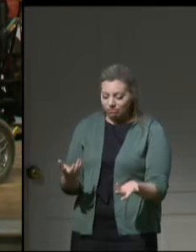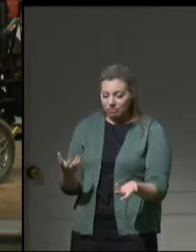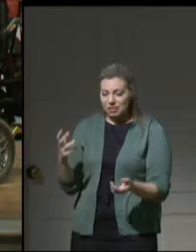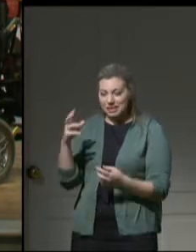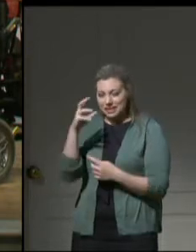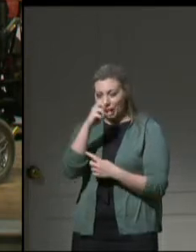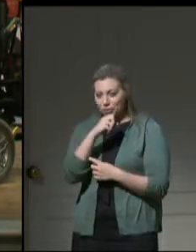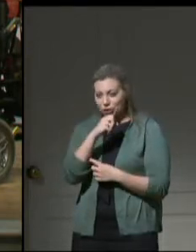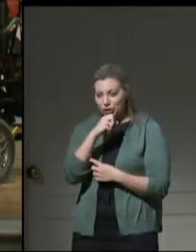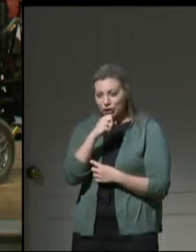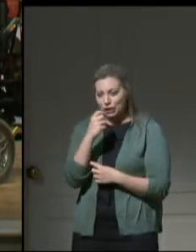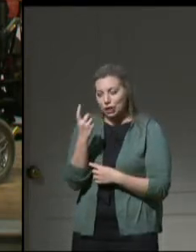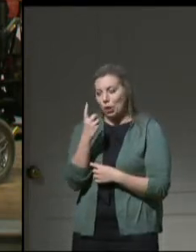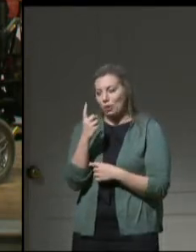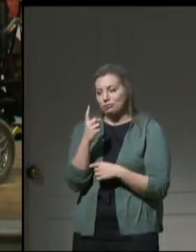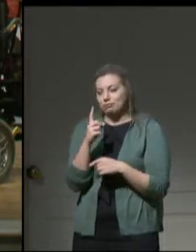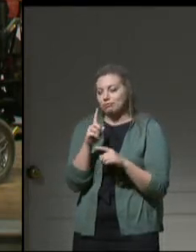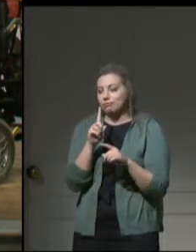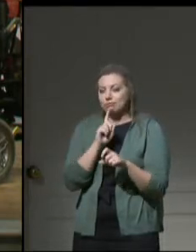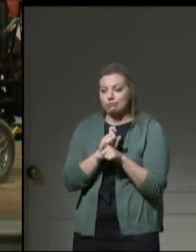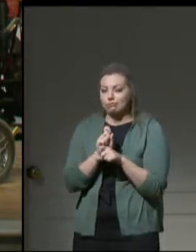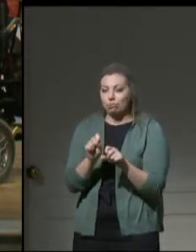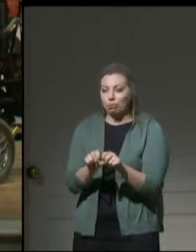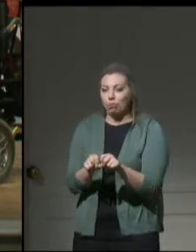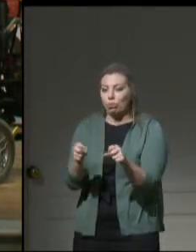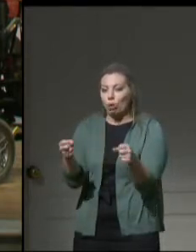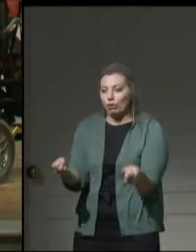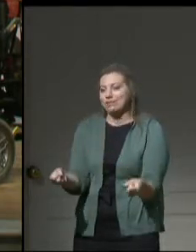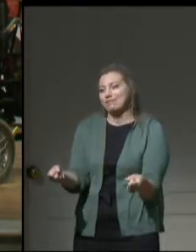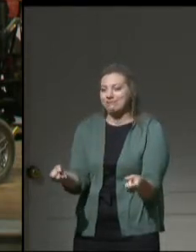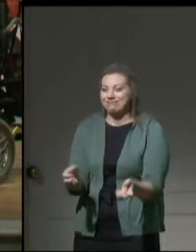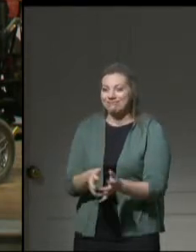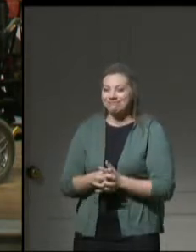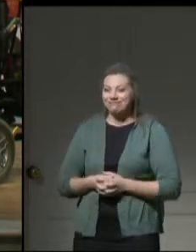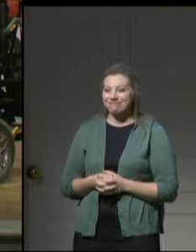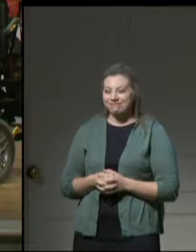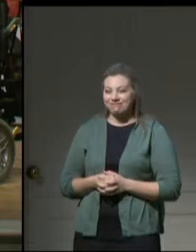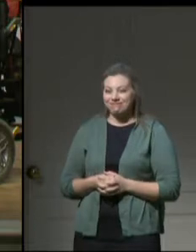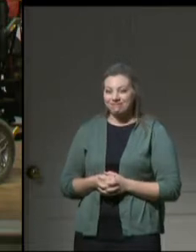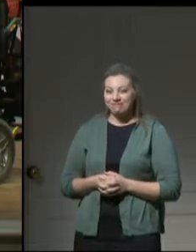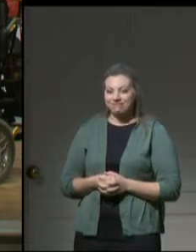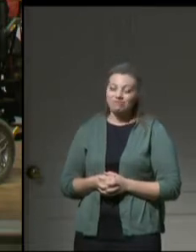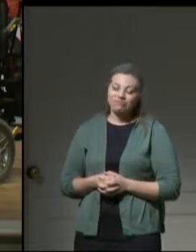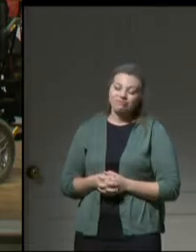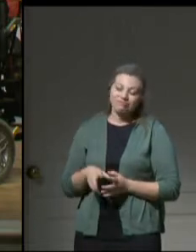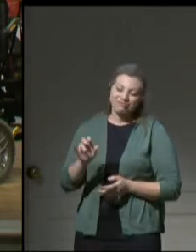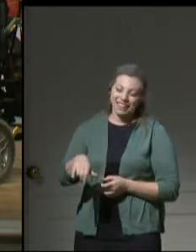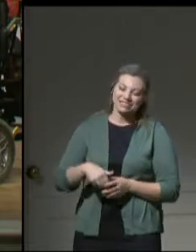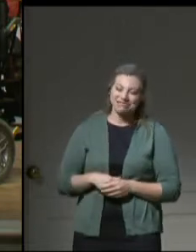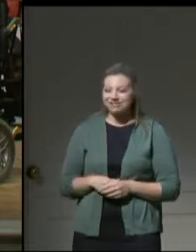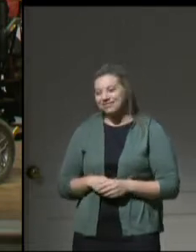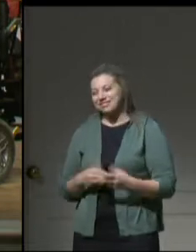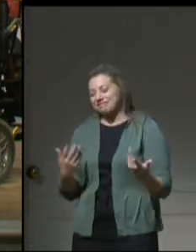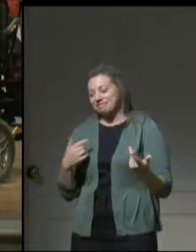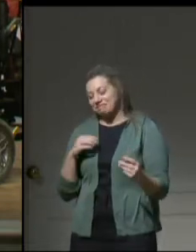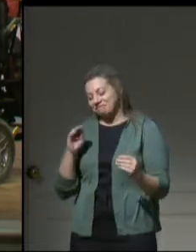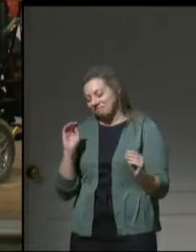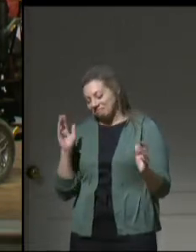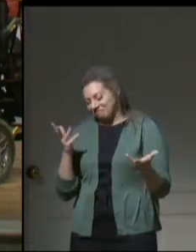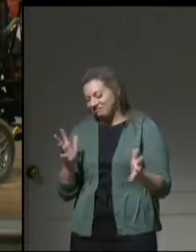assumptions are almost always broken. Uh, so yeah, I'll just leave it at